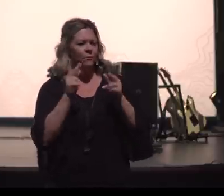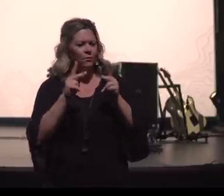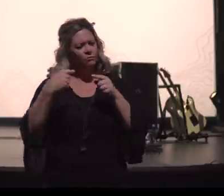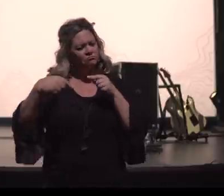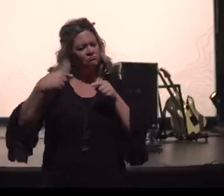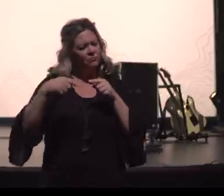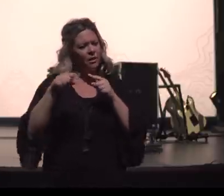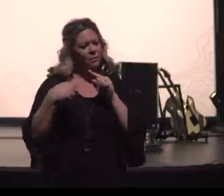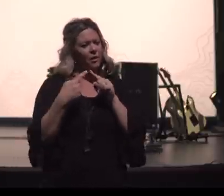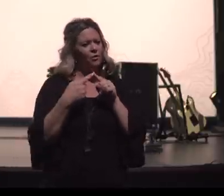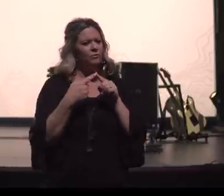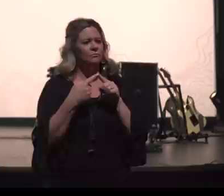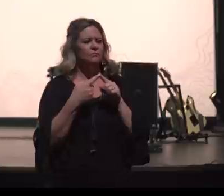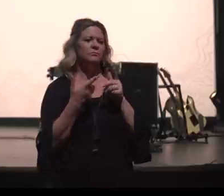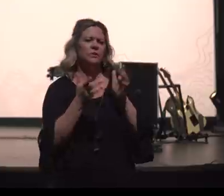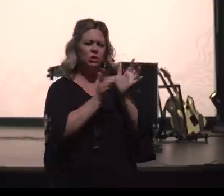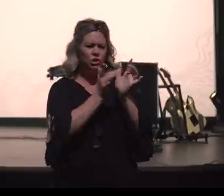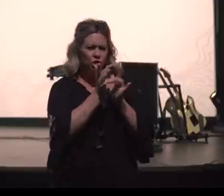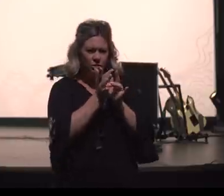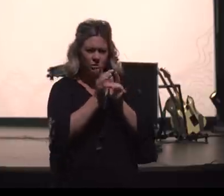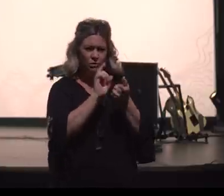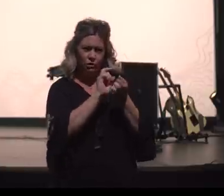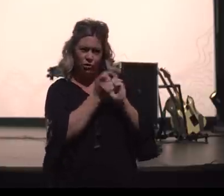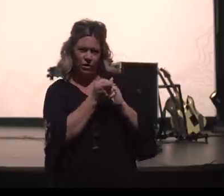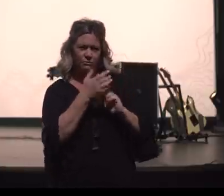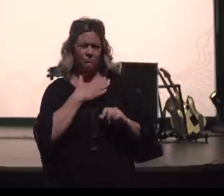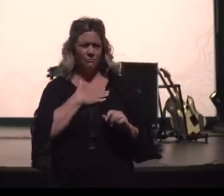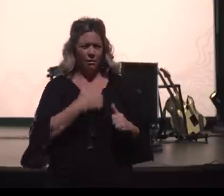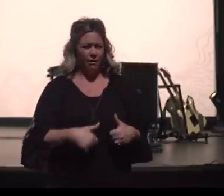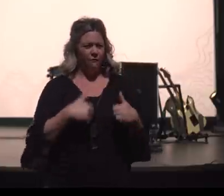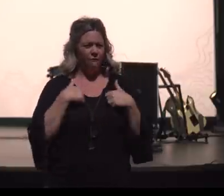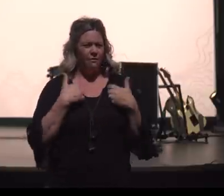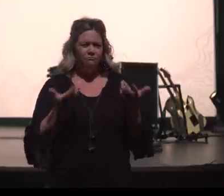on. Can Jesus change your life?